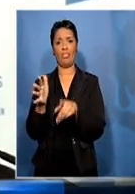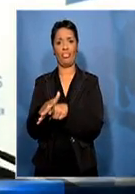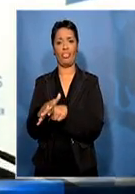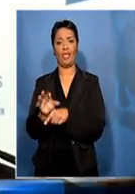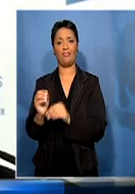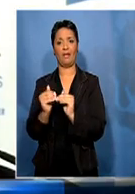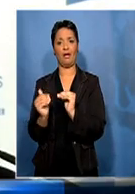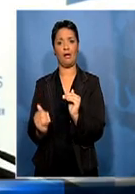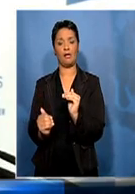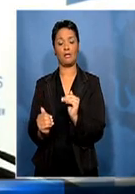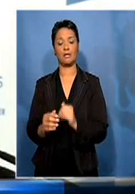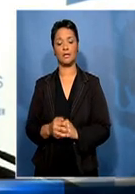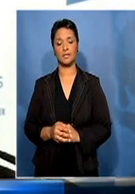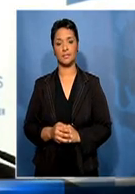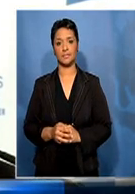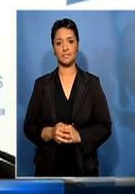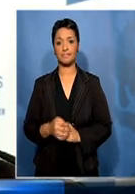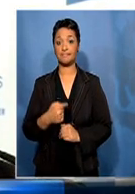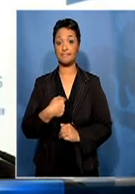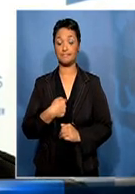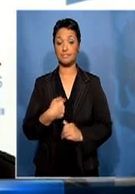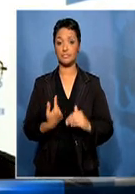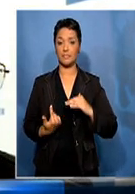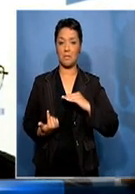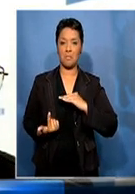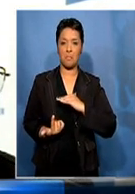as passionate about this